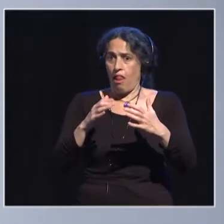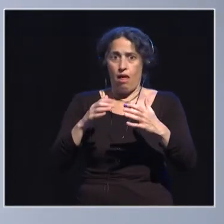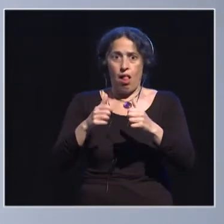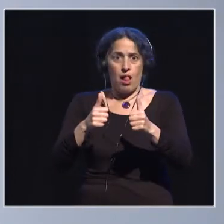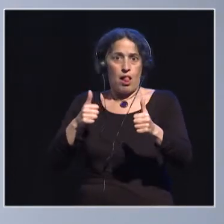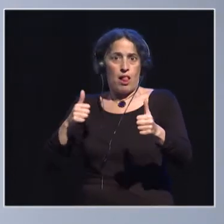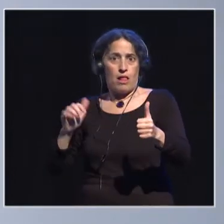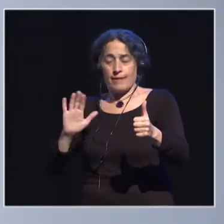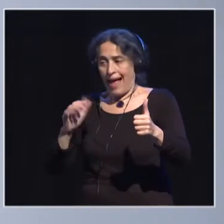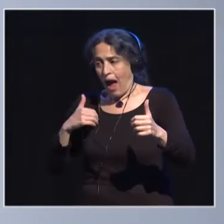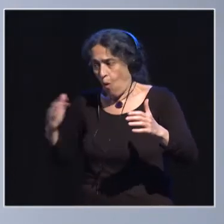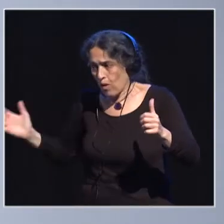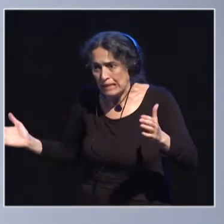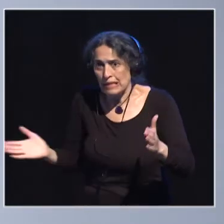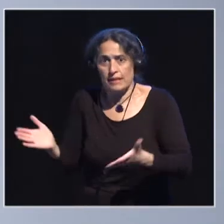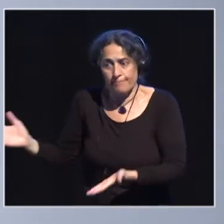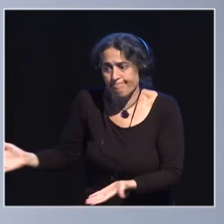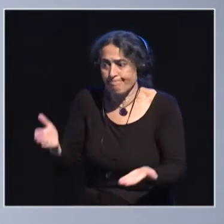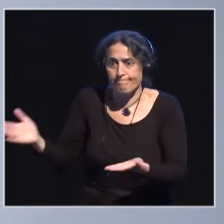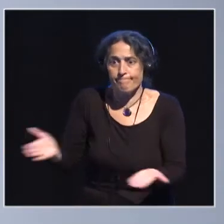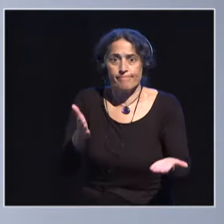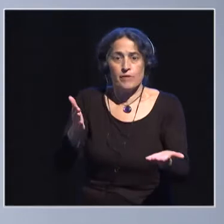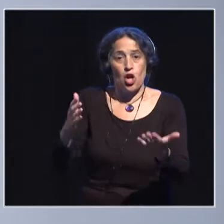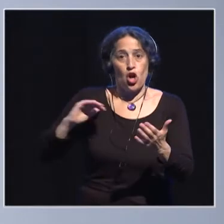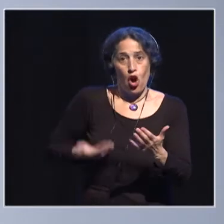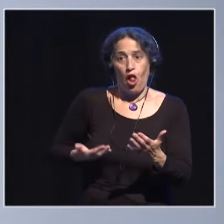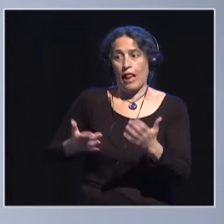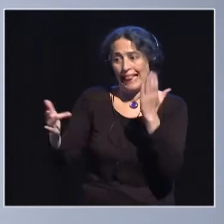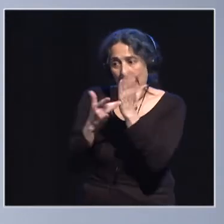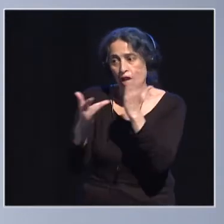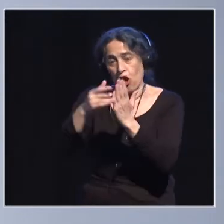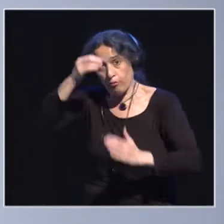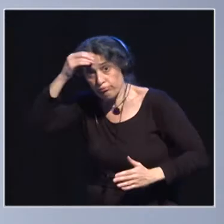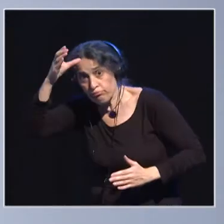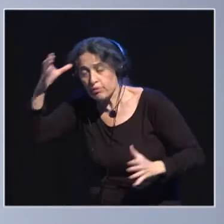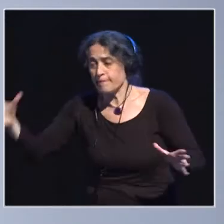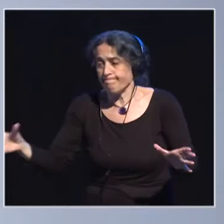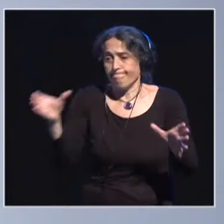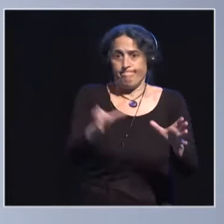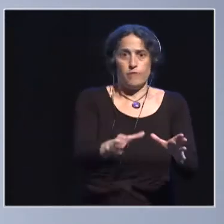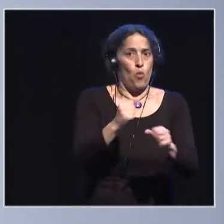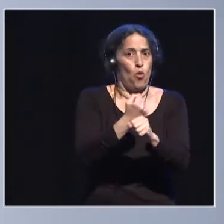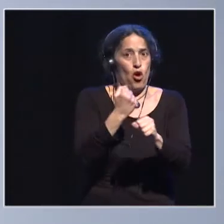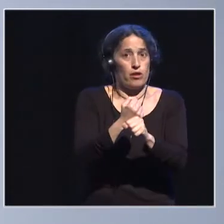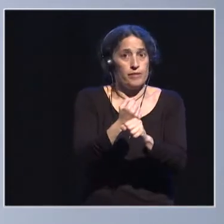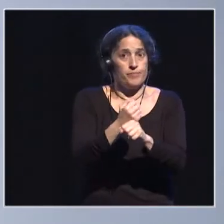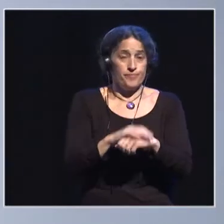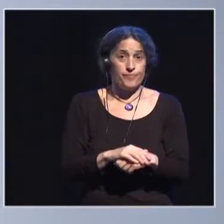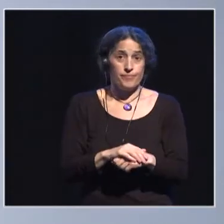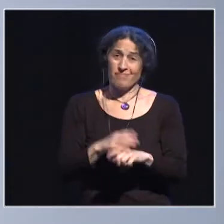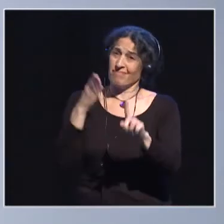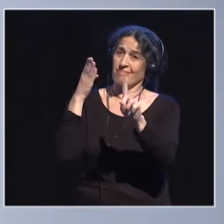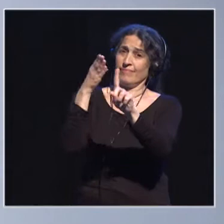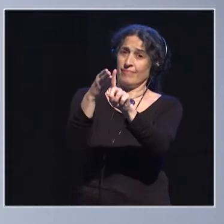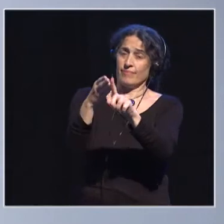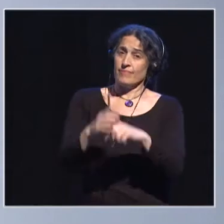be tech-related, and we have the girls being left aside, how do we bring development to our countries? This is one of the reasons